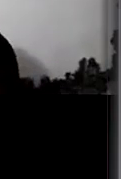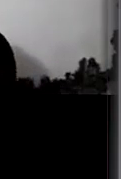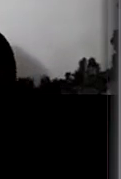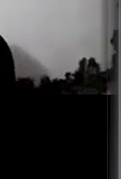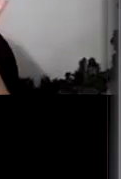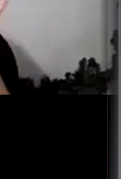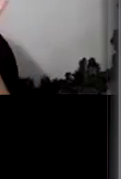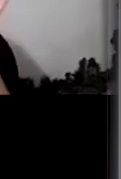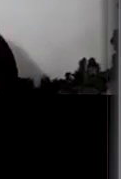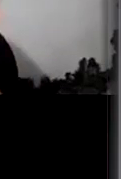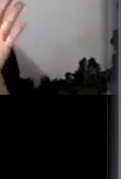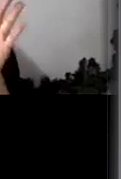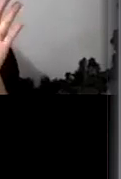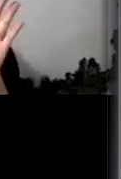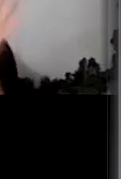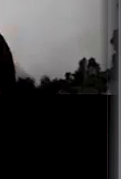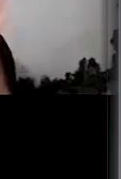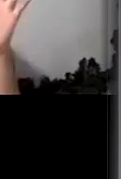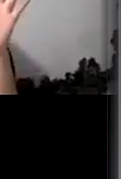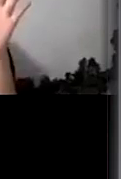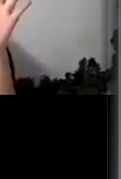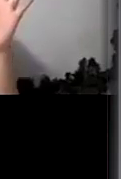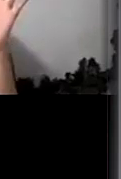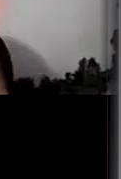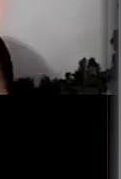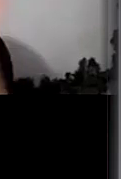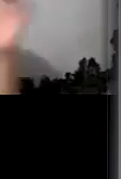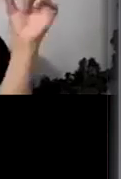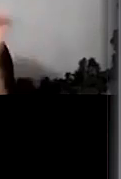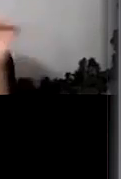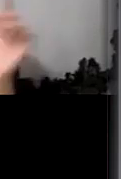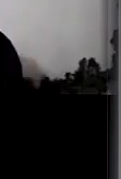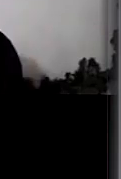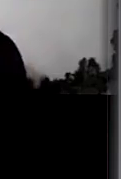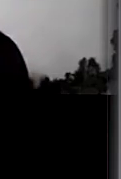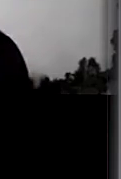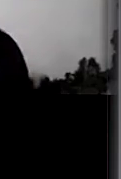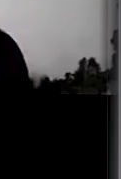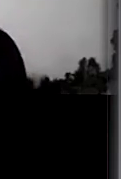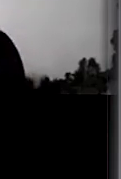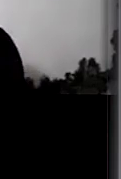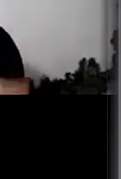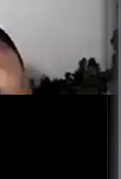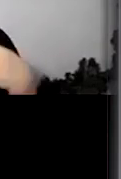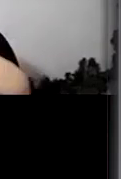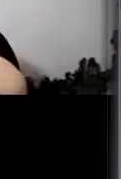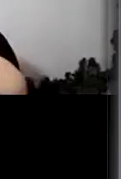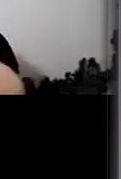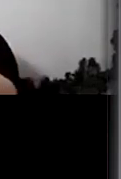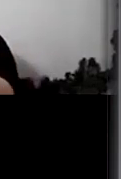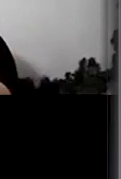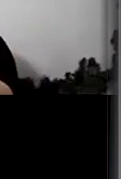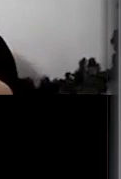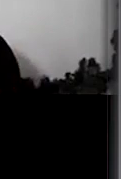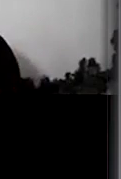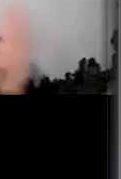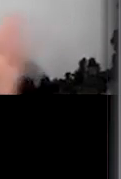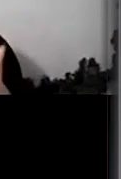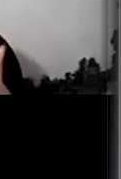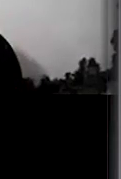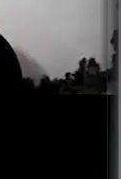Okay, another question, but I think this was already answered. But if the recipient won't be able to open the email